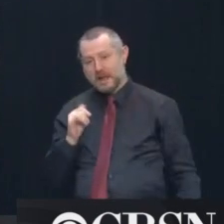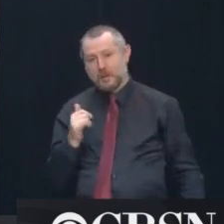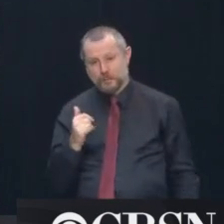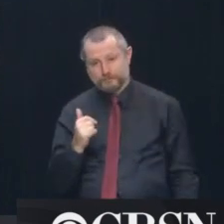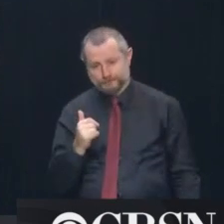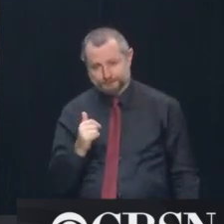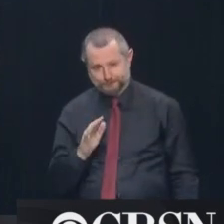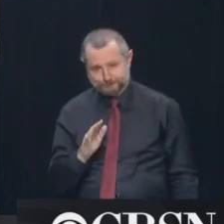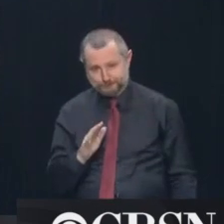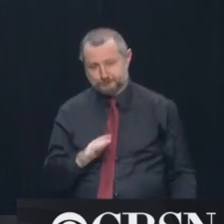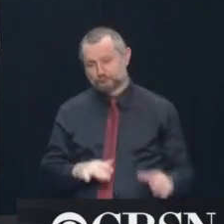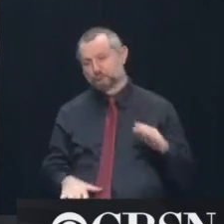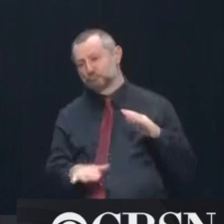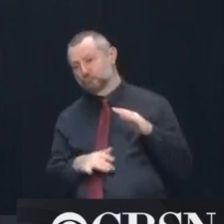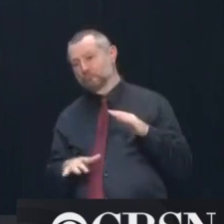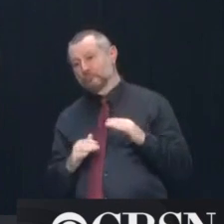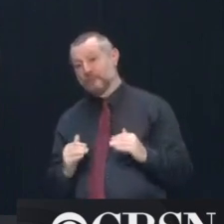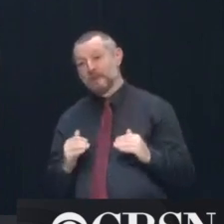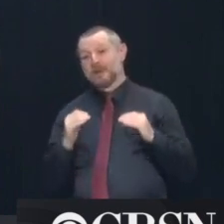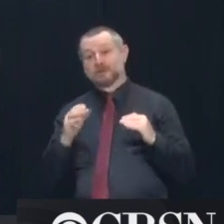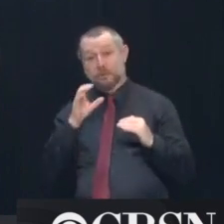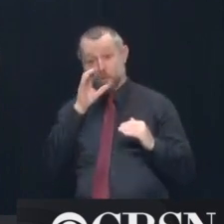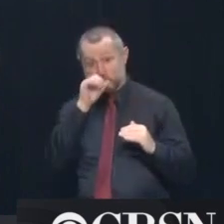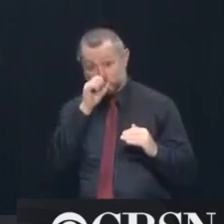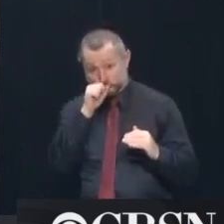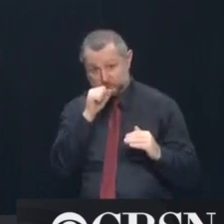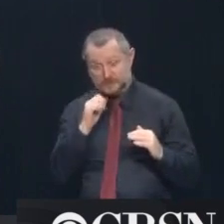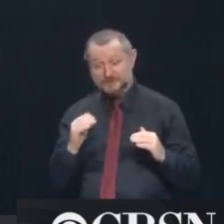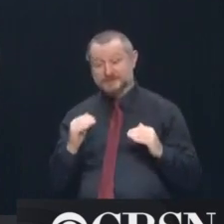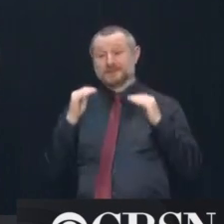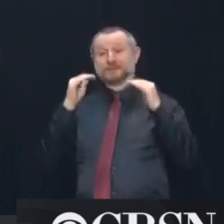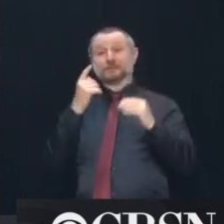then it hits orange zone, then it hits red zone, neighborhood by neighborhood.